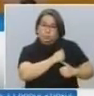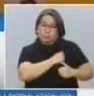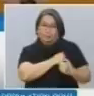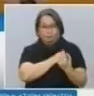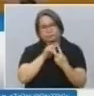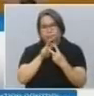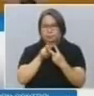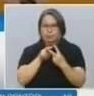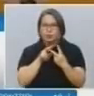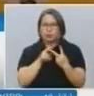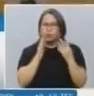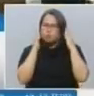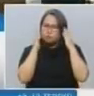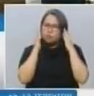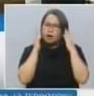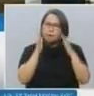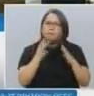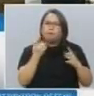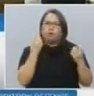soldiers, and our policemen.